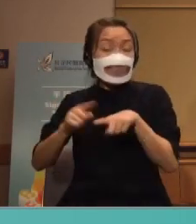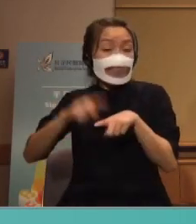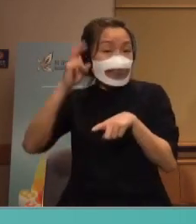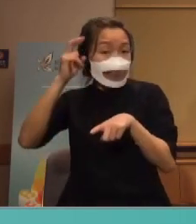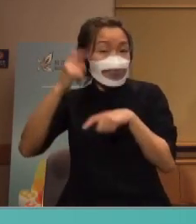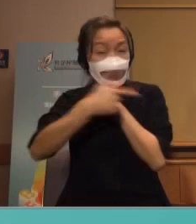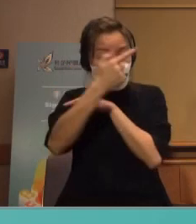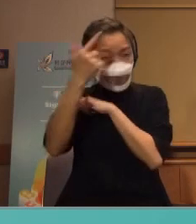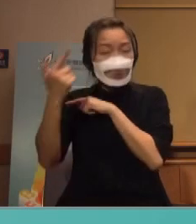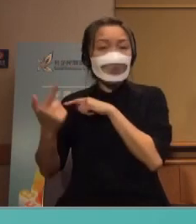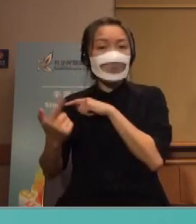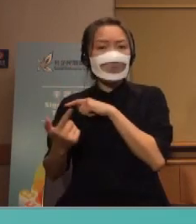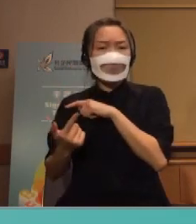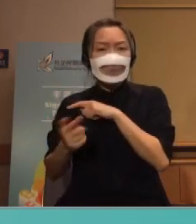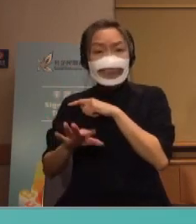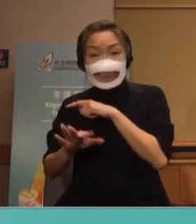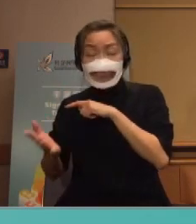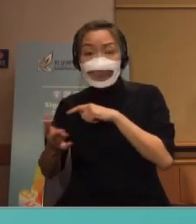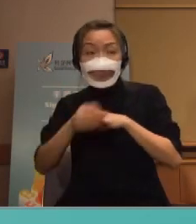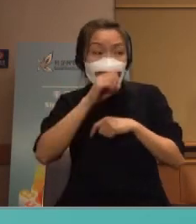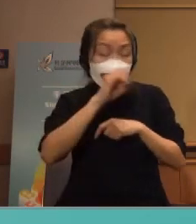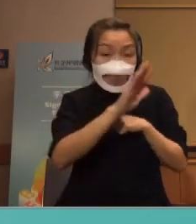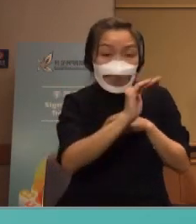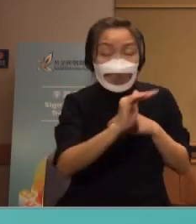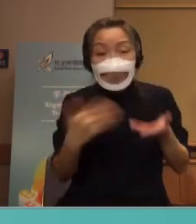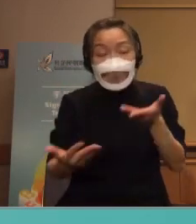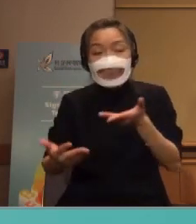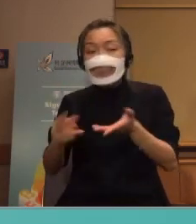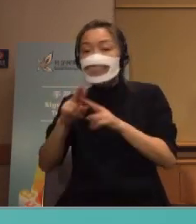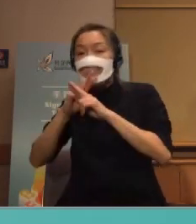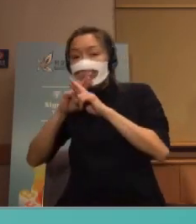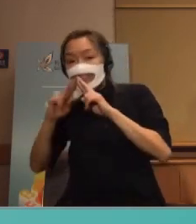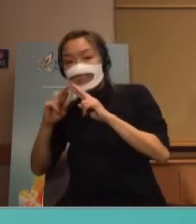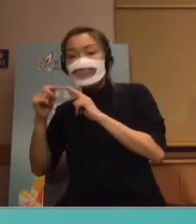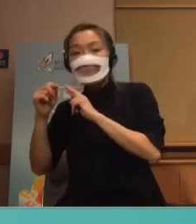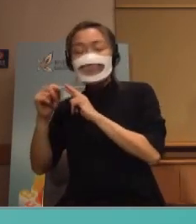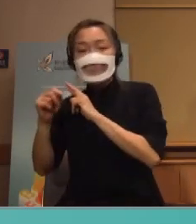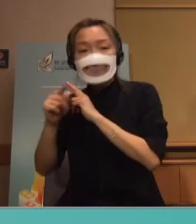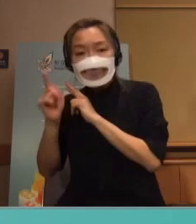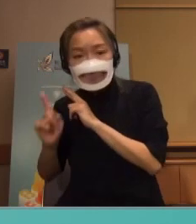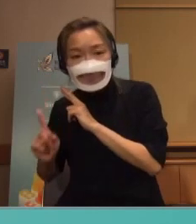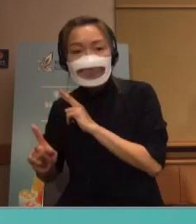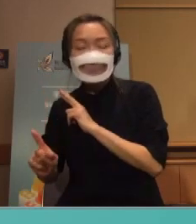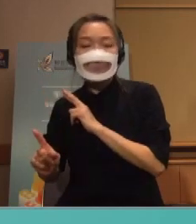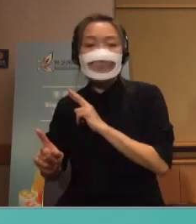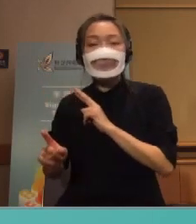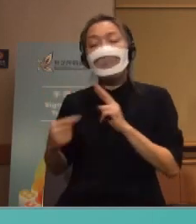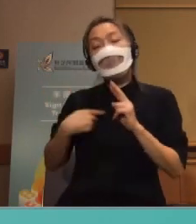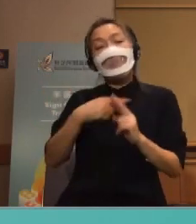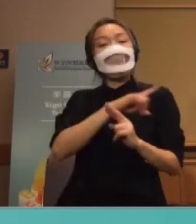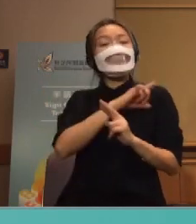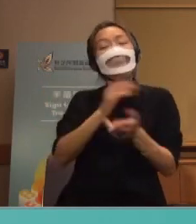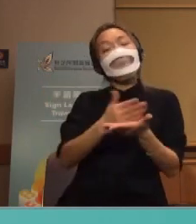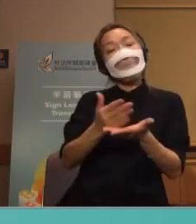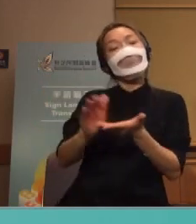give my pure perspective on this is that I think from a protocol to protocol level is